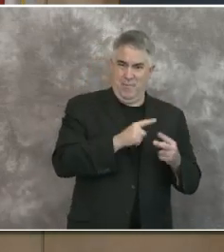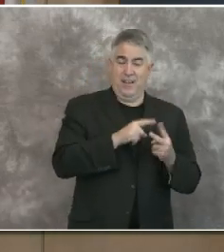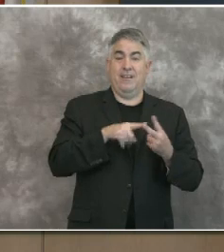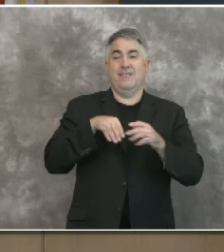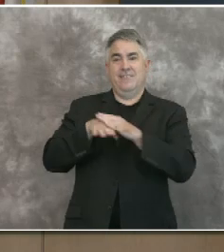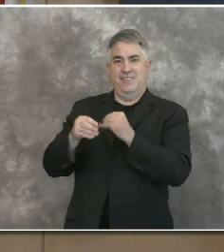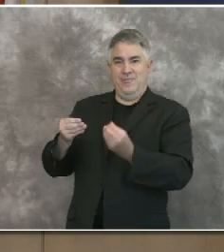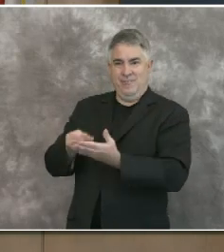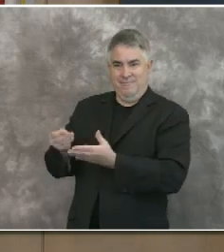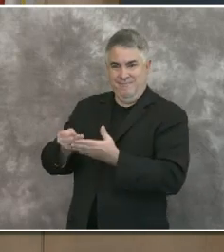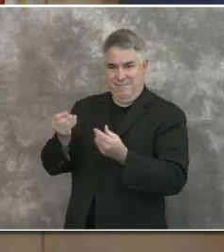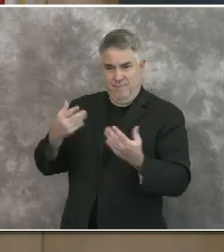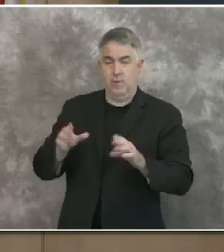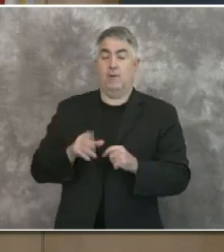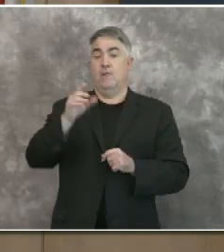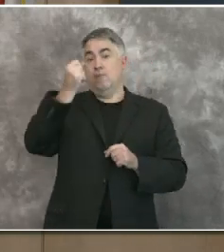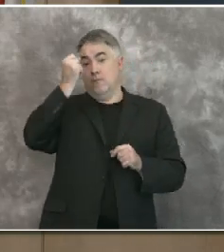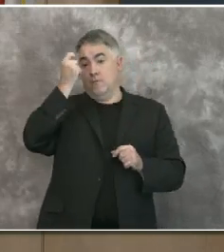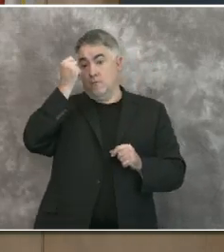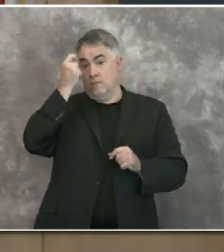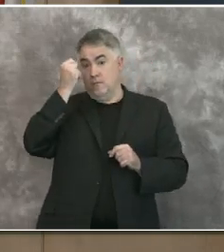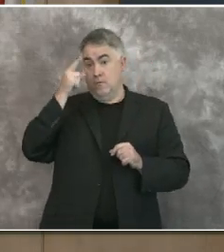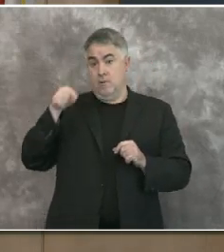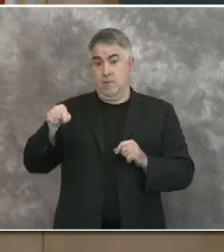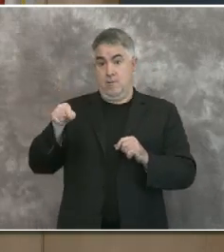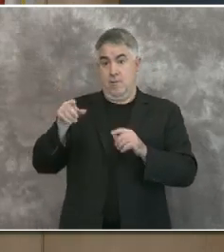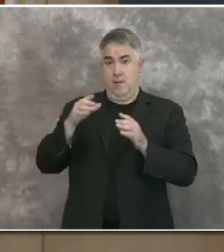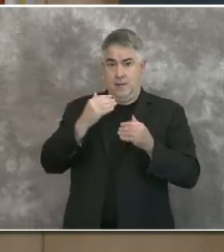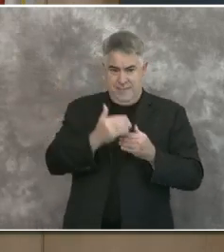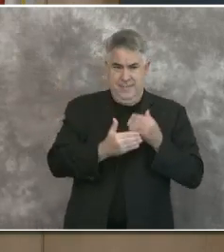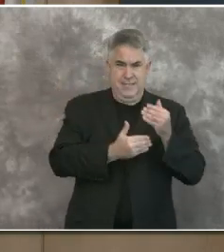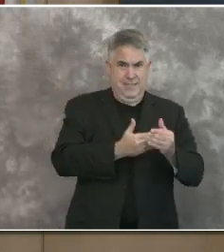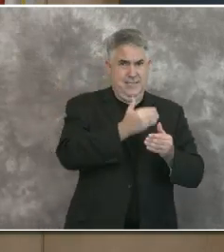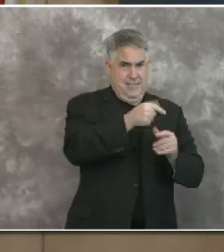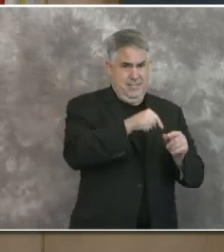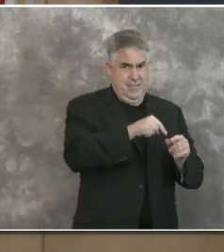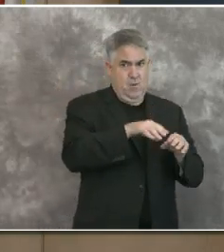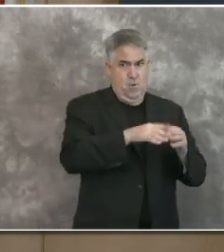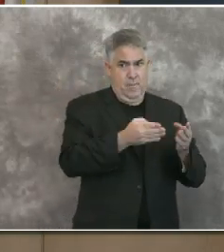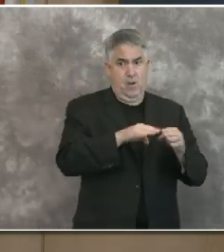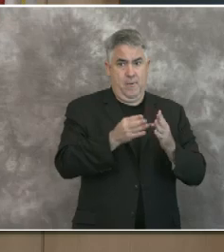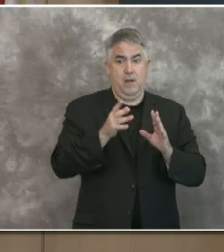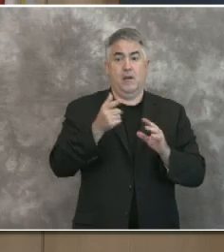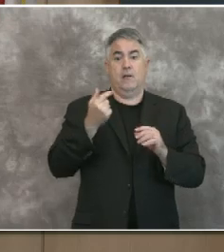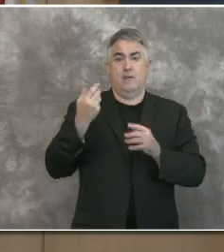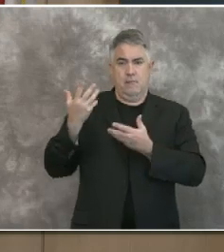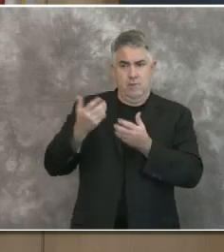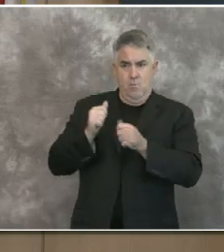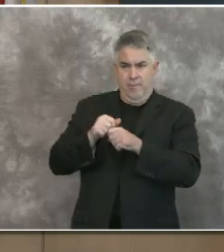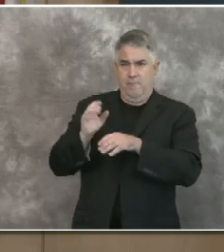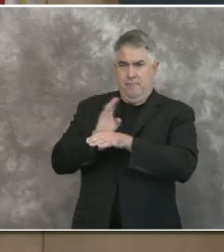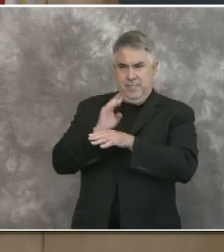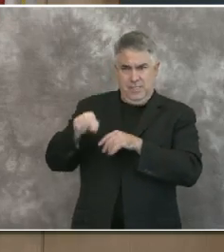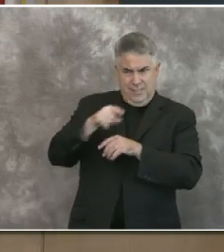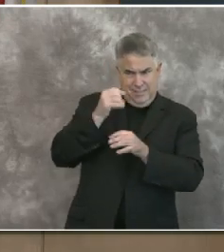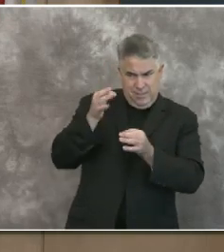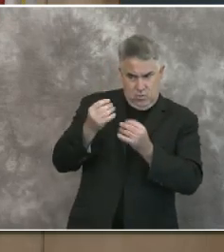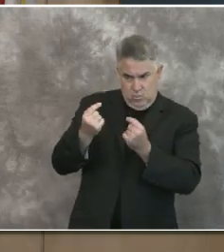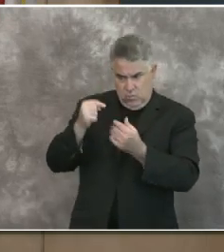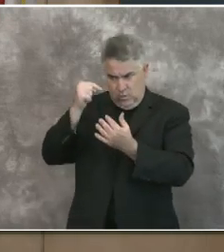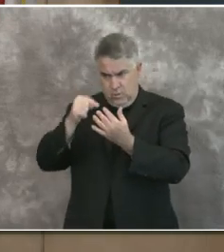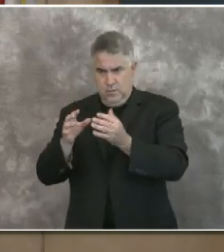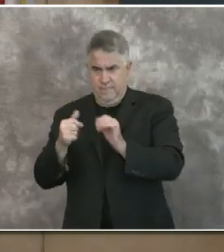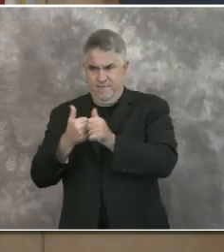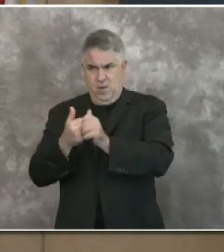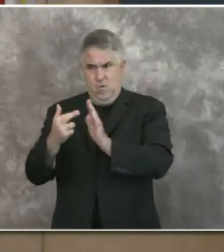we try to provide broad parameters. We work with our business sector partners to get feedback and input. But there is no